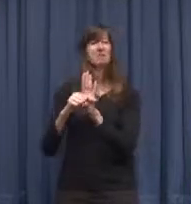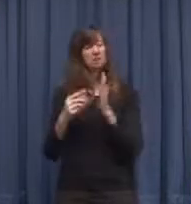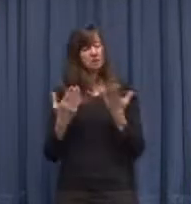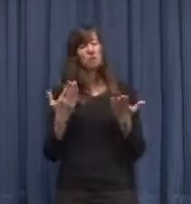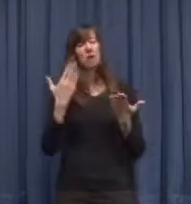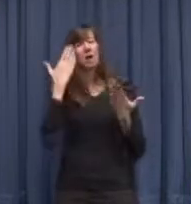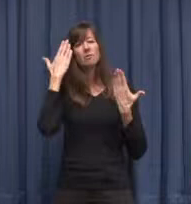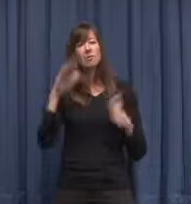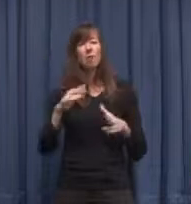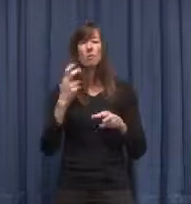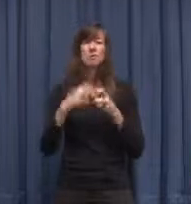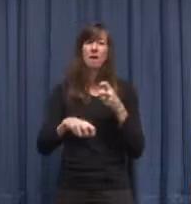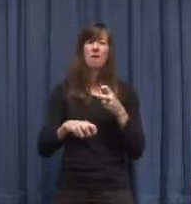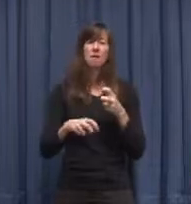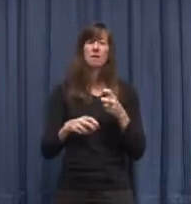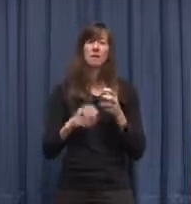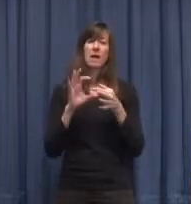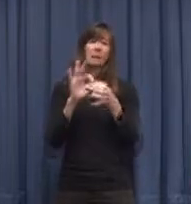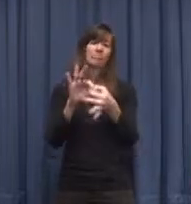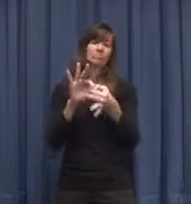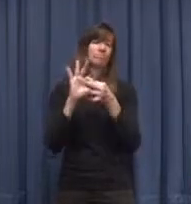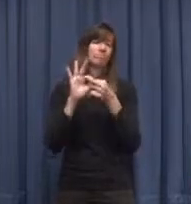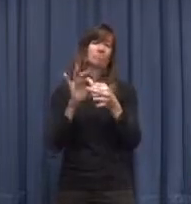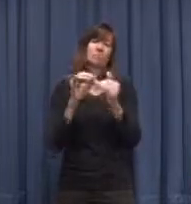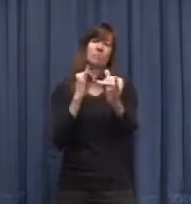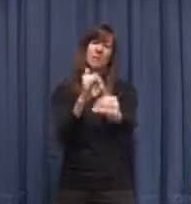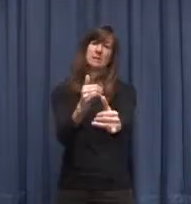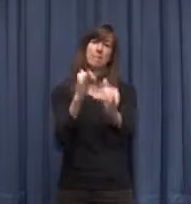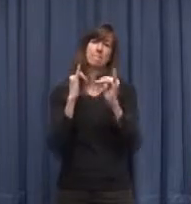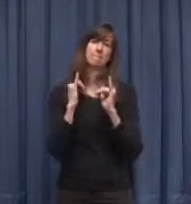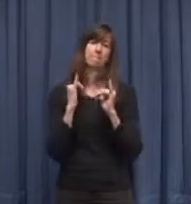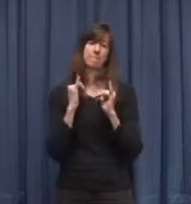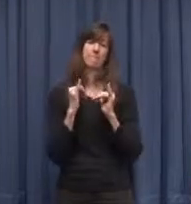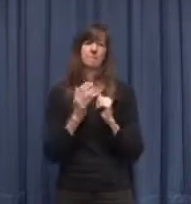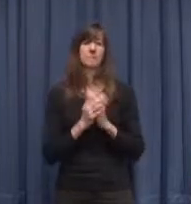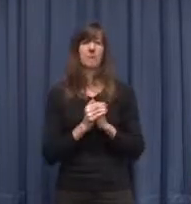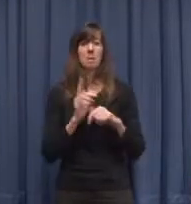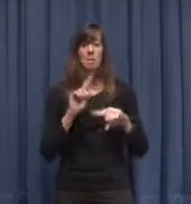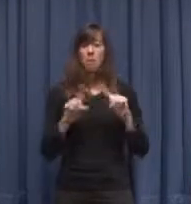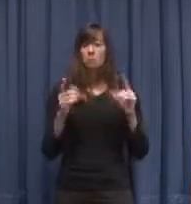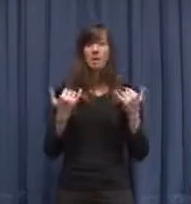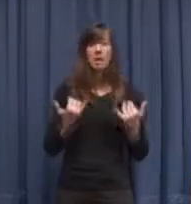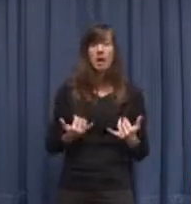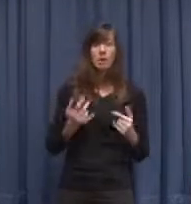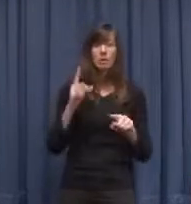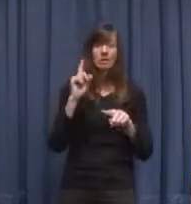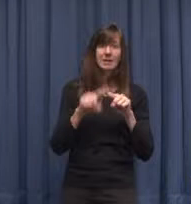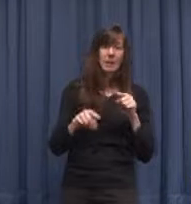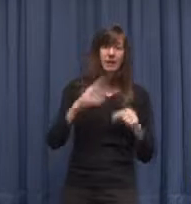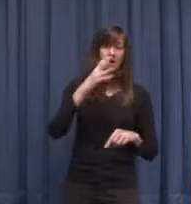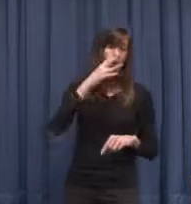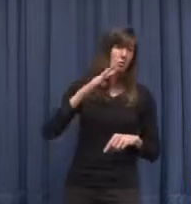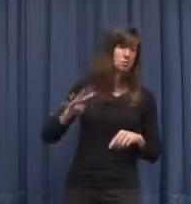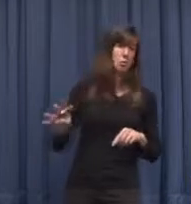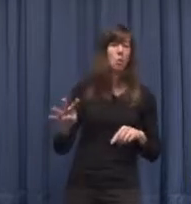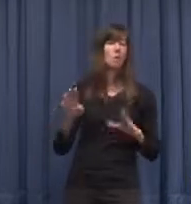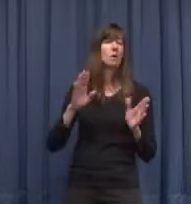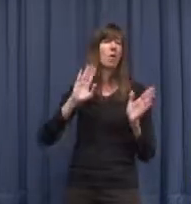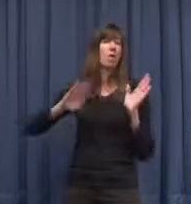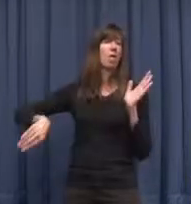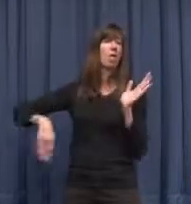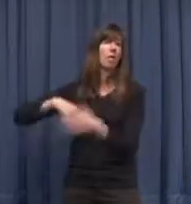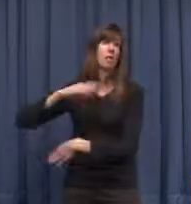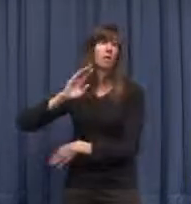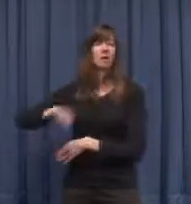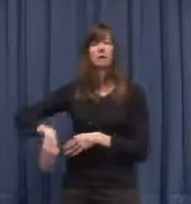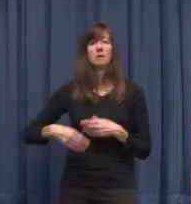But at this point, we can't ignore what's happening here, and that means that we have to change our behavior. So